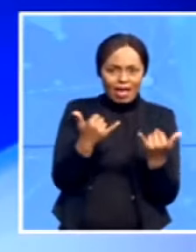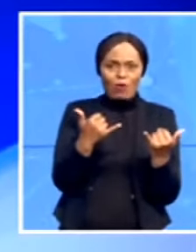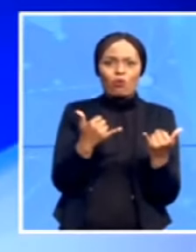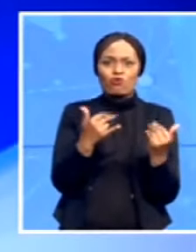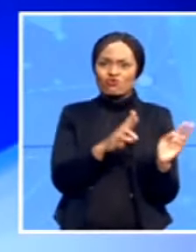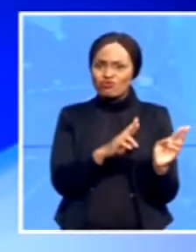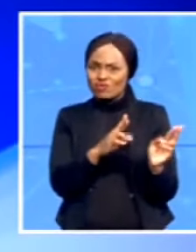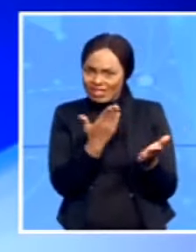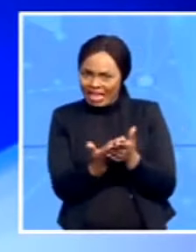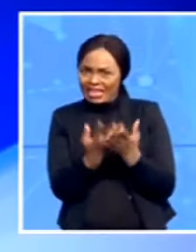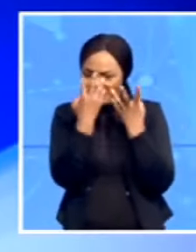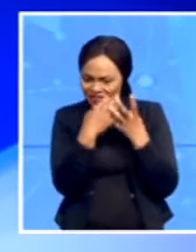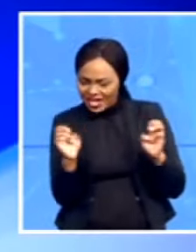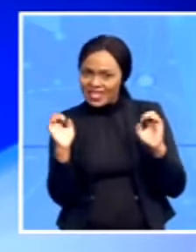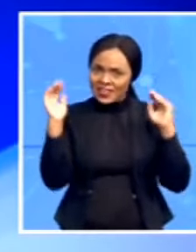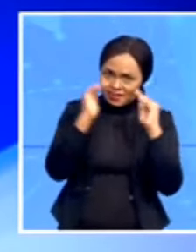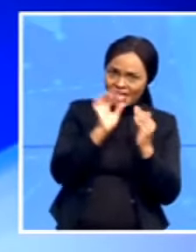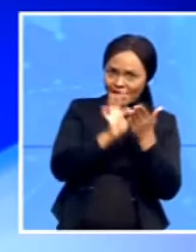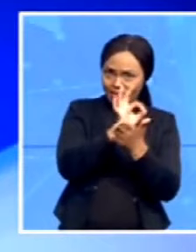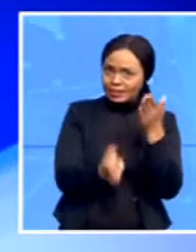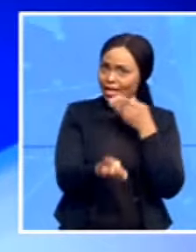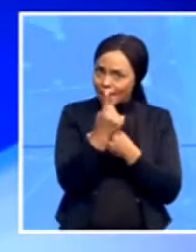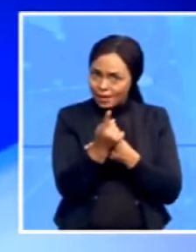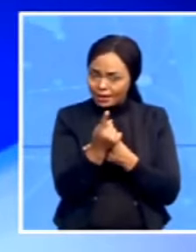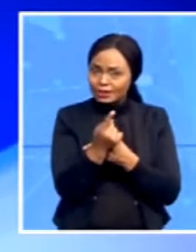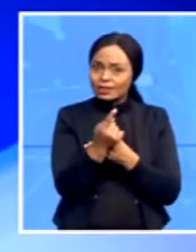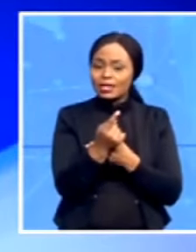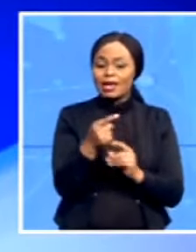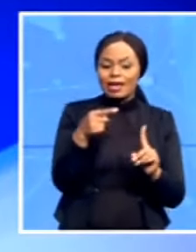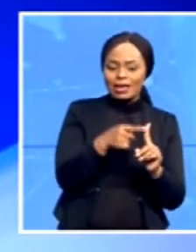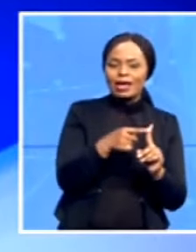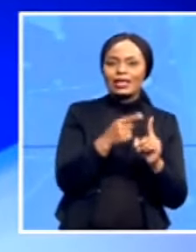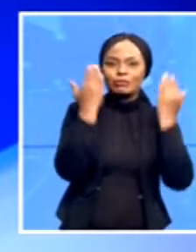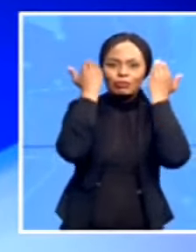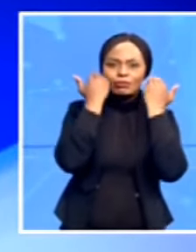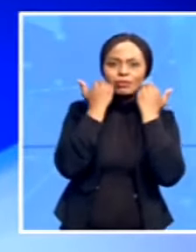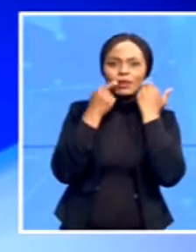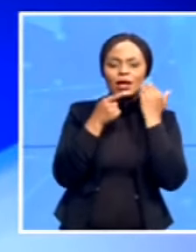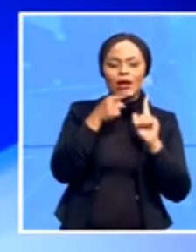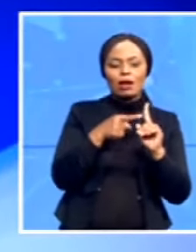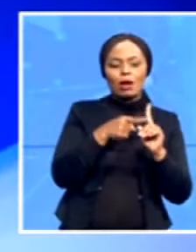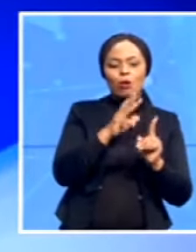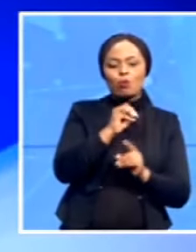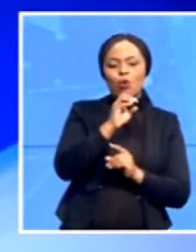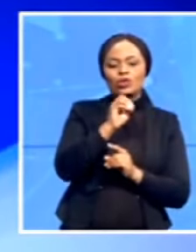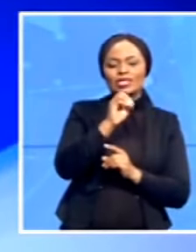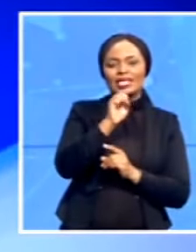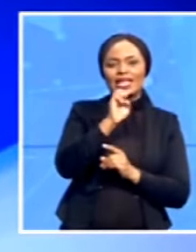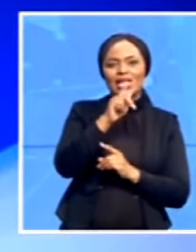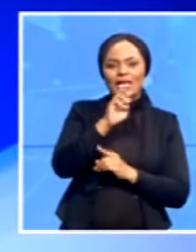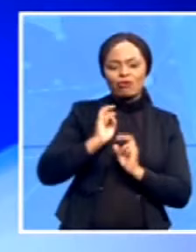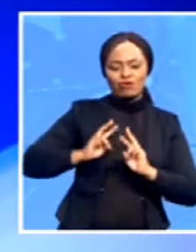know, Justice Moseneke did make his findings and submitted that report to the Electoral Commission.